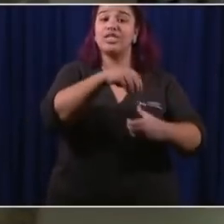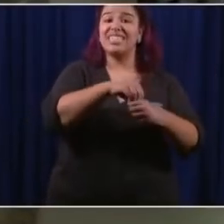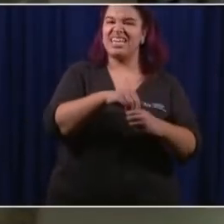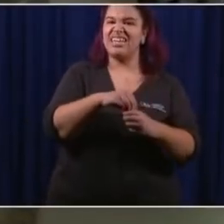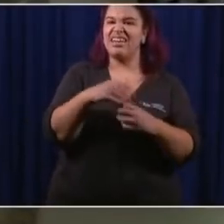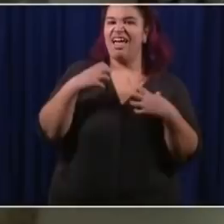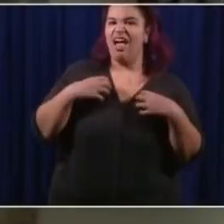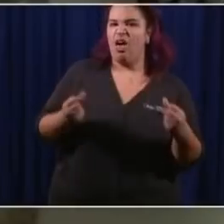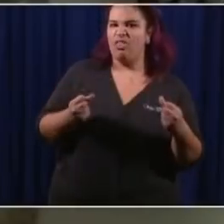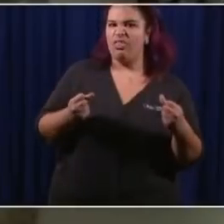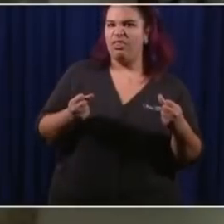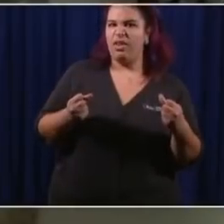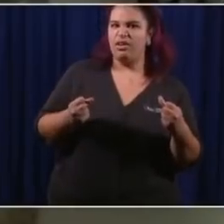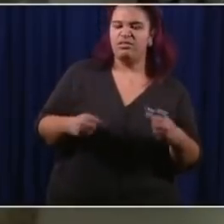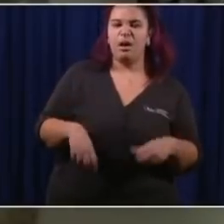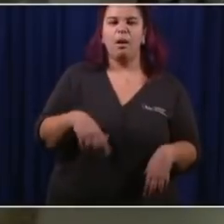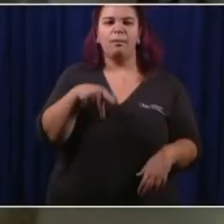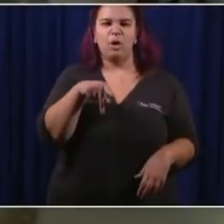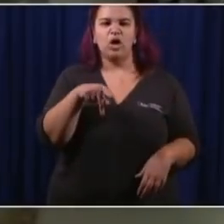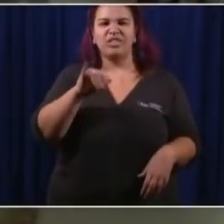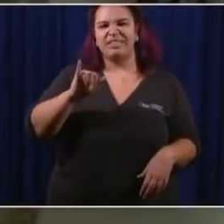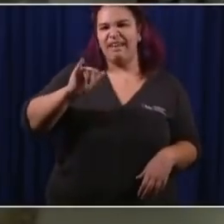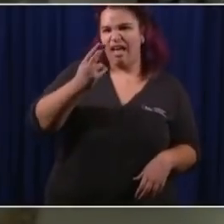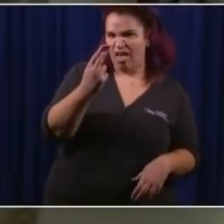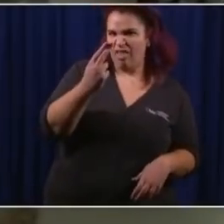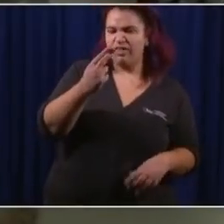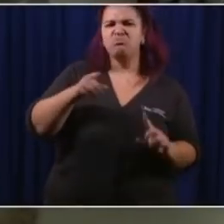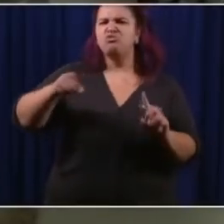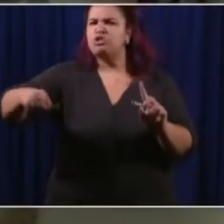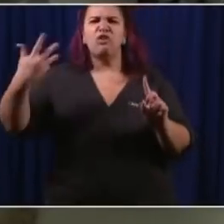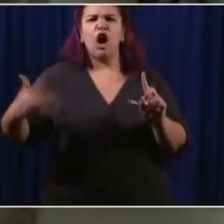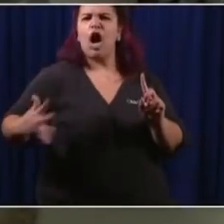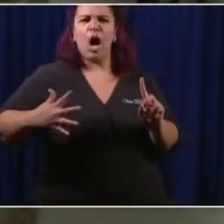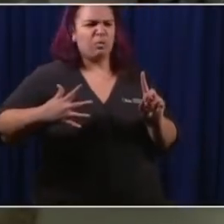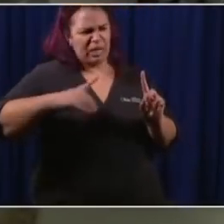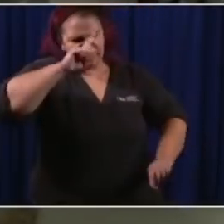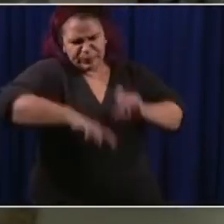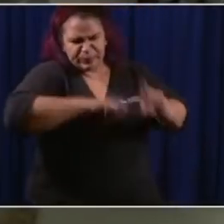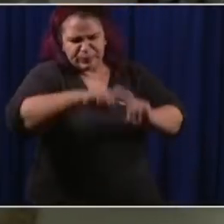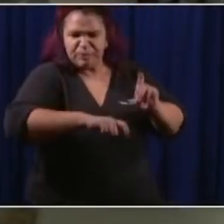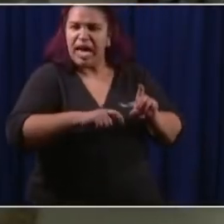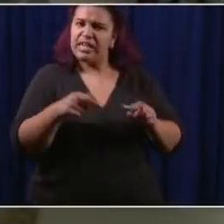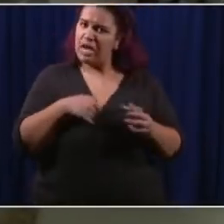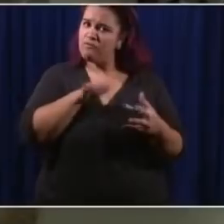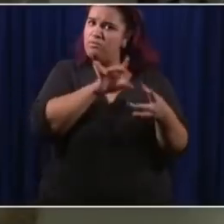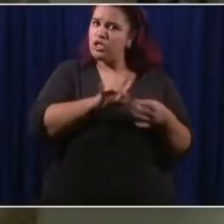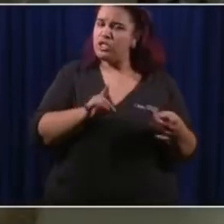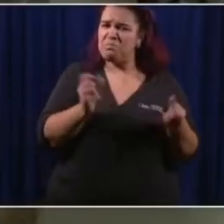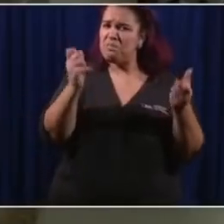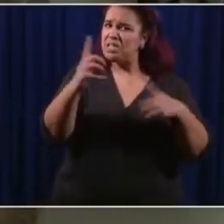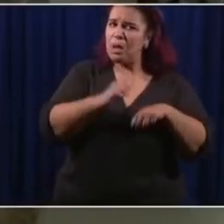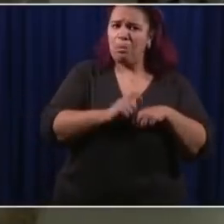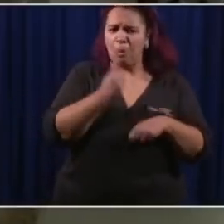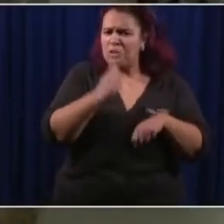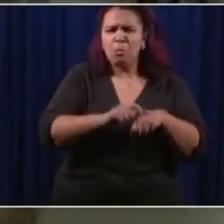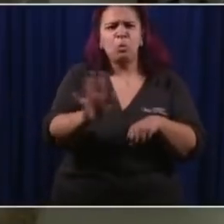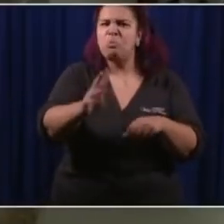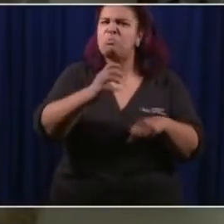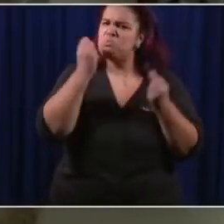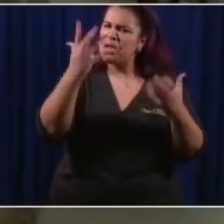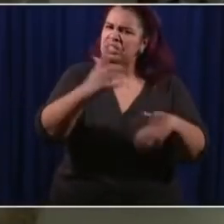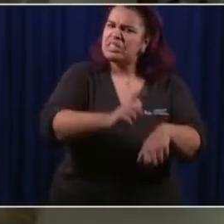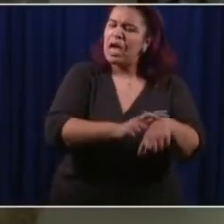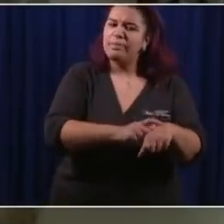you've kind of highlighted them with some questions, and I talked about them several times because they have done this worldwide, this